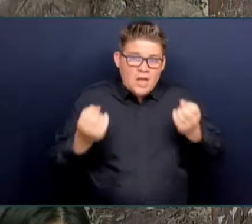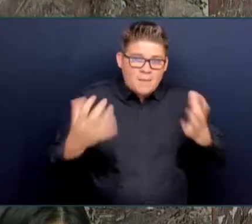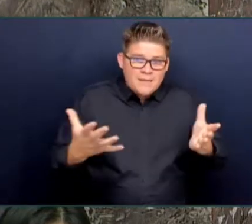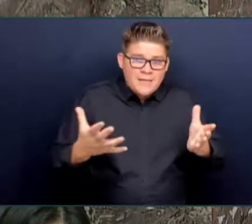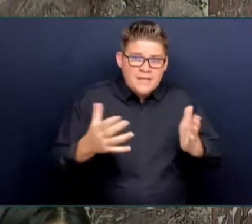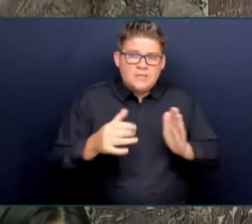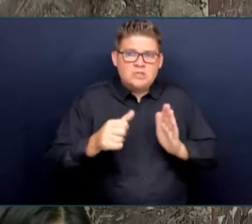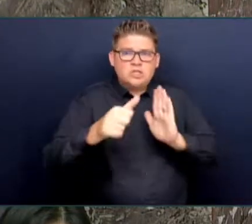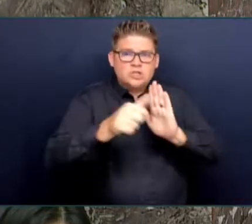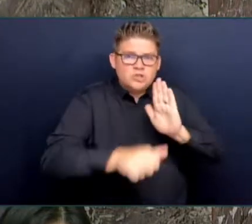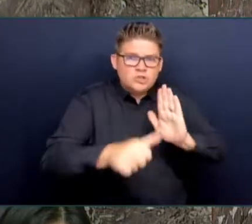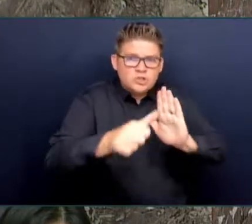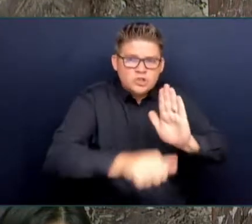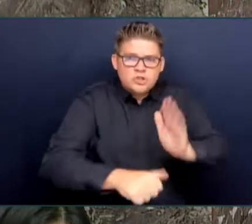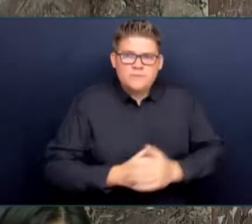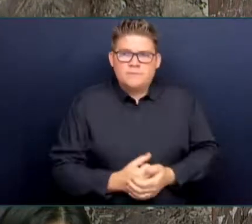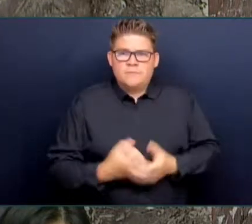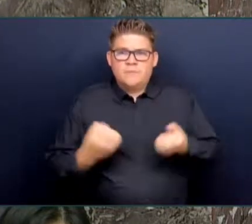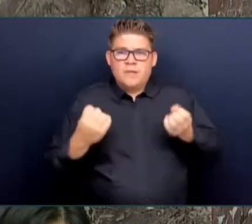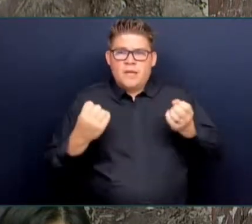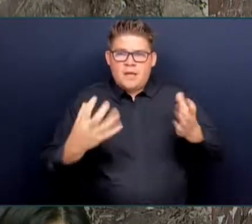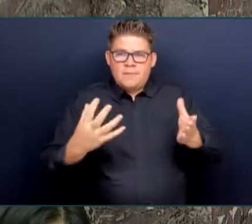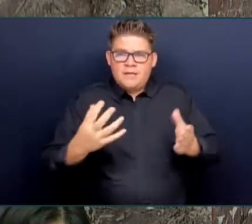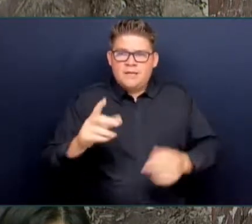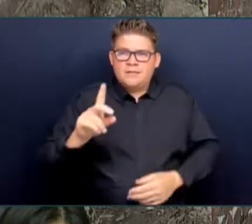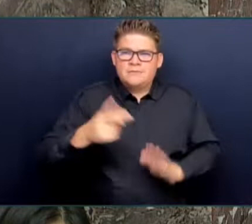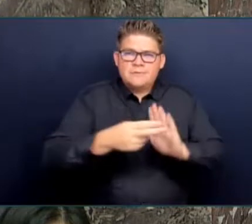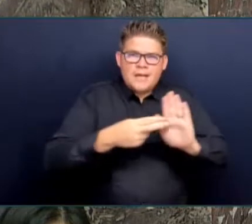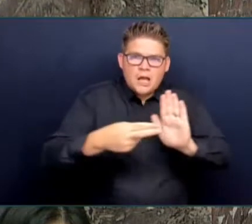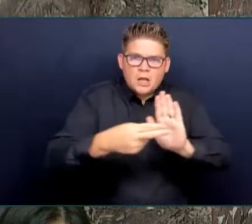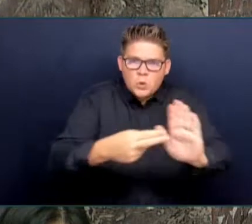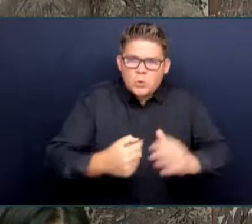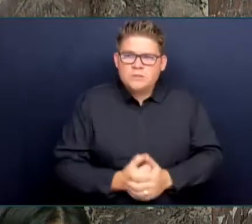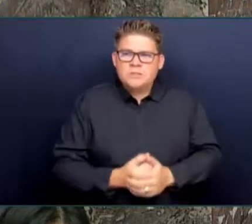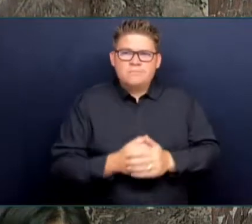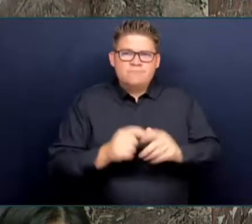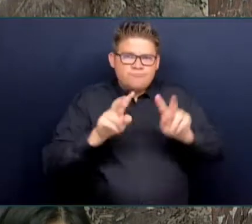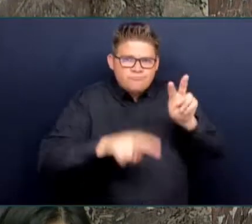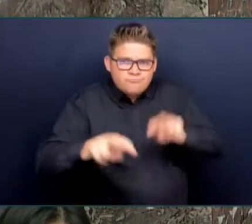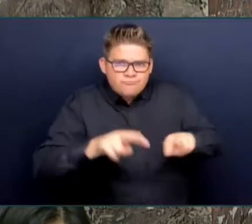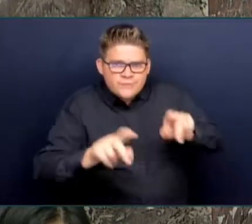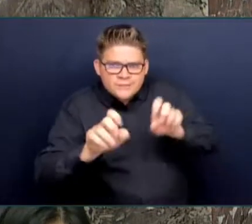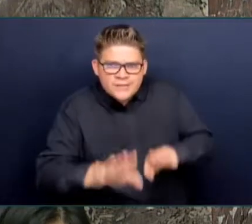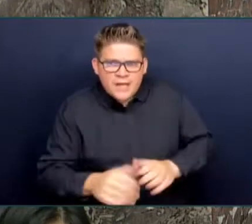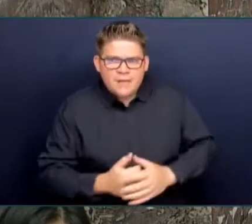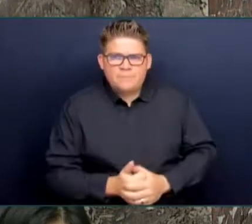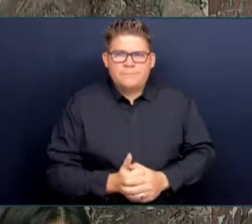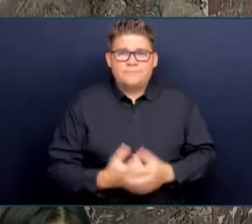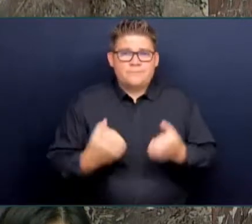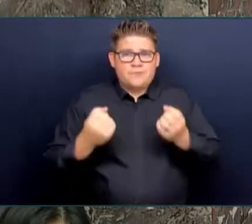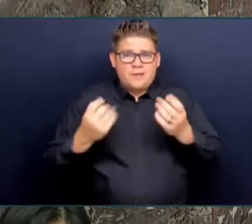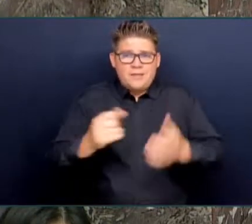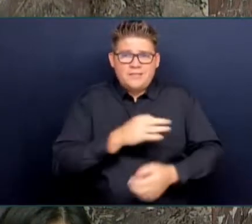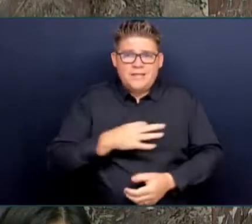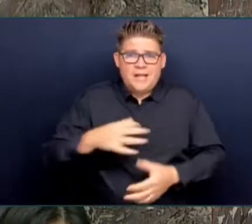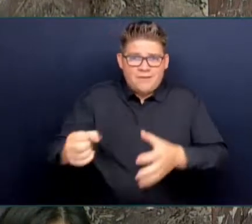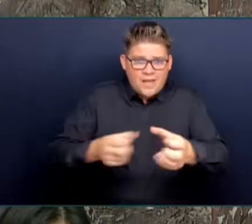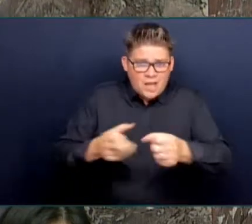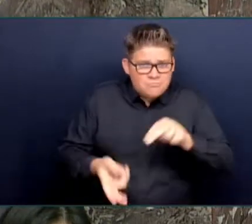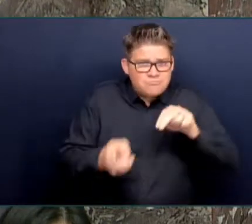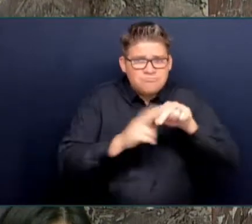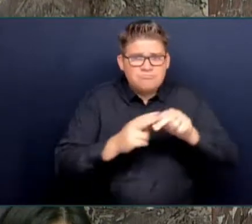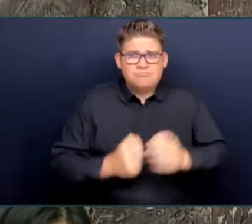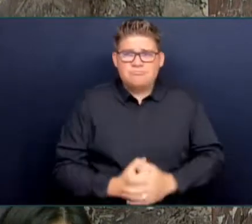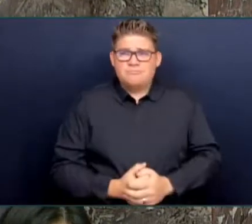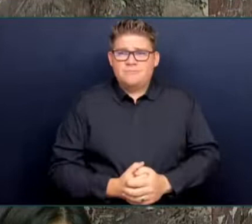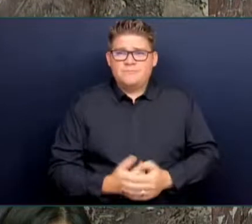increasing the number of staff, is to respond to these very issues, because when you're waiting for care, whether it's in an emergency room, whether it's for an ambulance, or